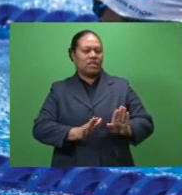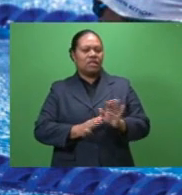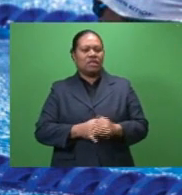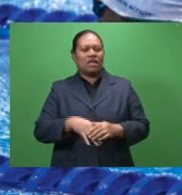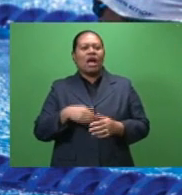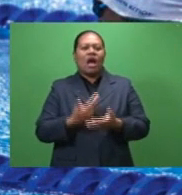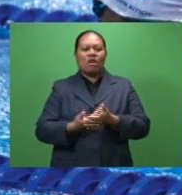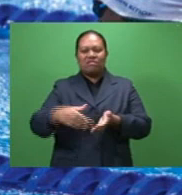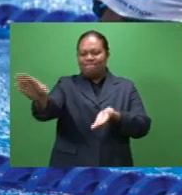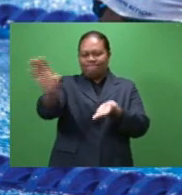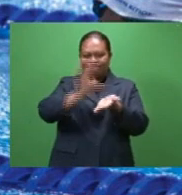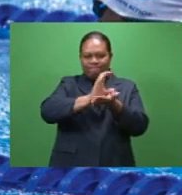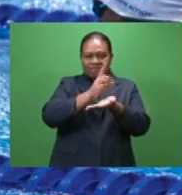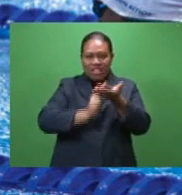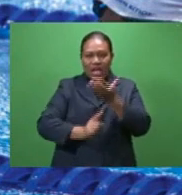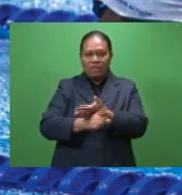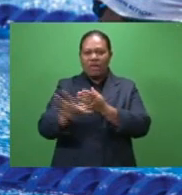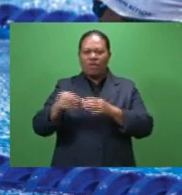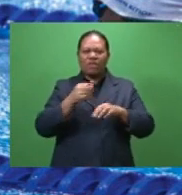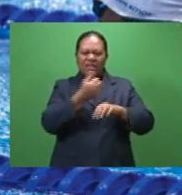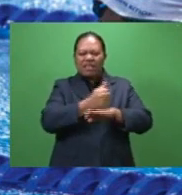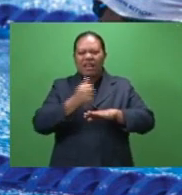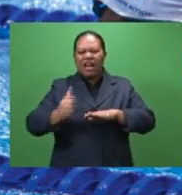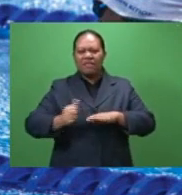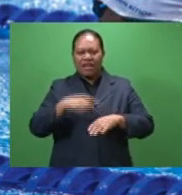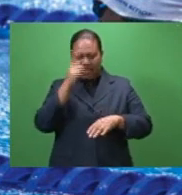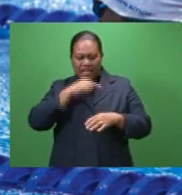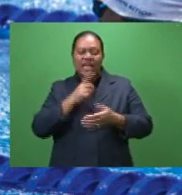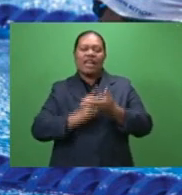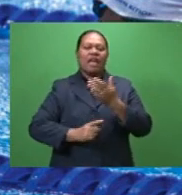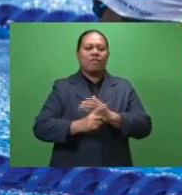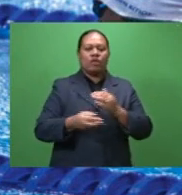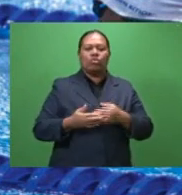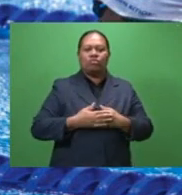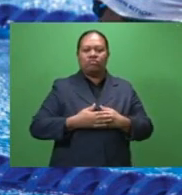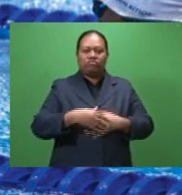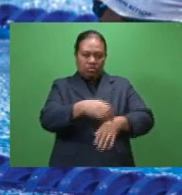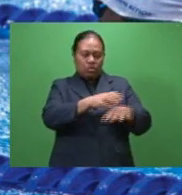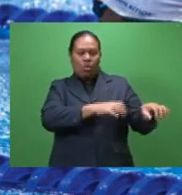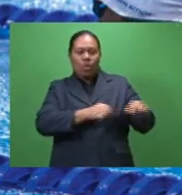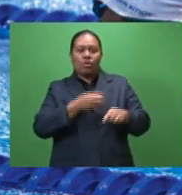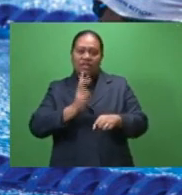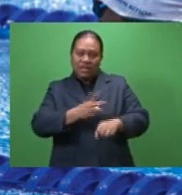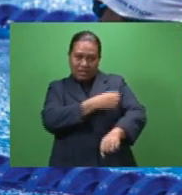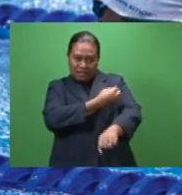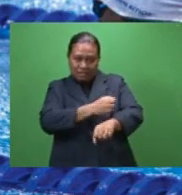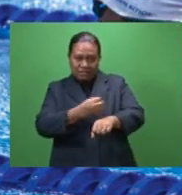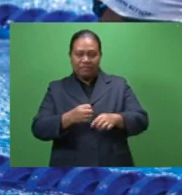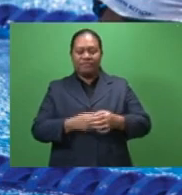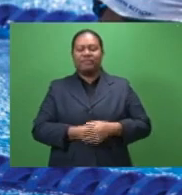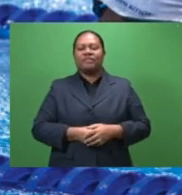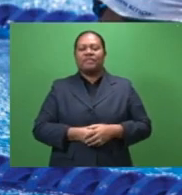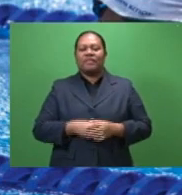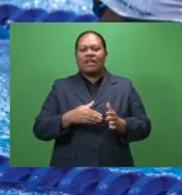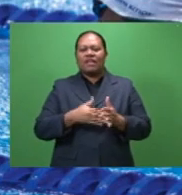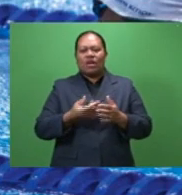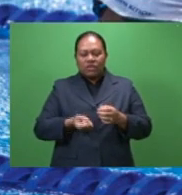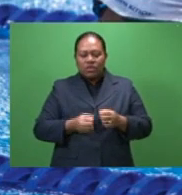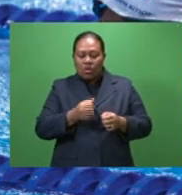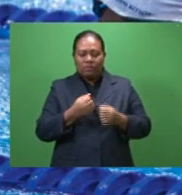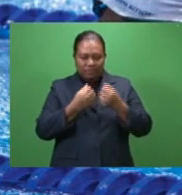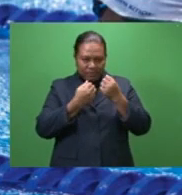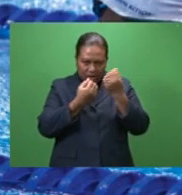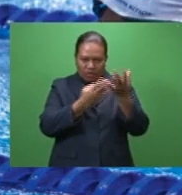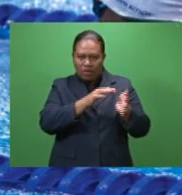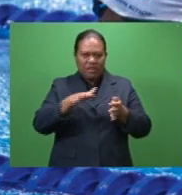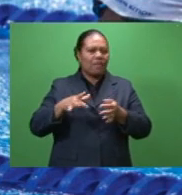funding from government and all that, before we will have to reapproach the Oceania Swimming Association and let them know that, you know,